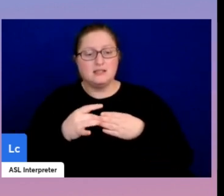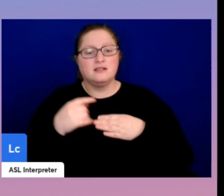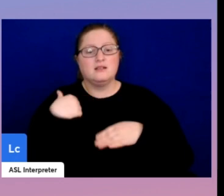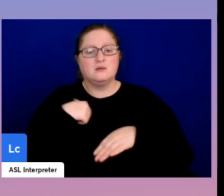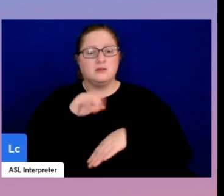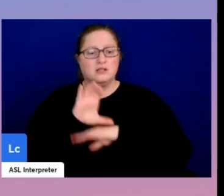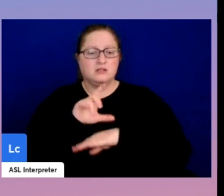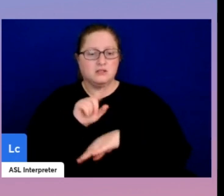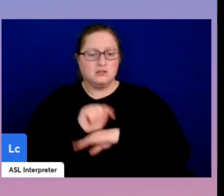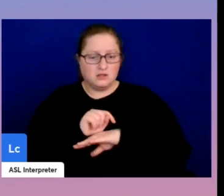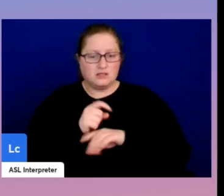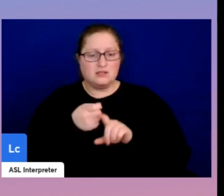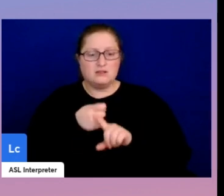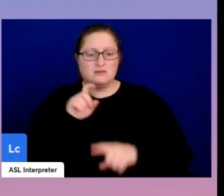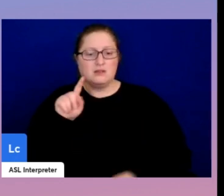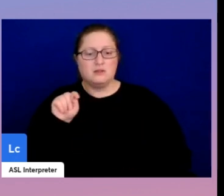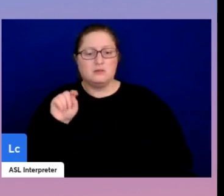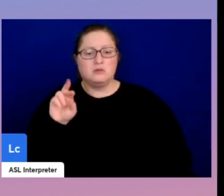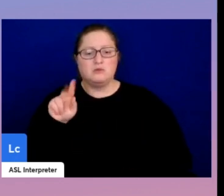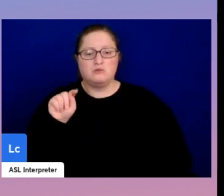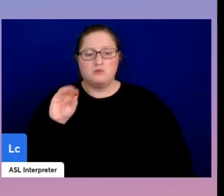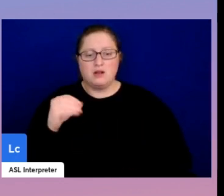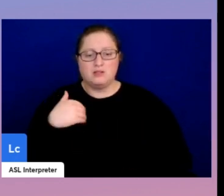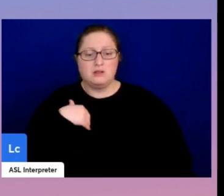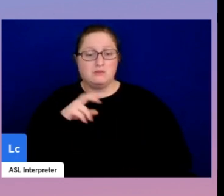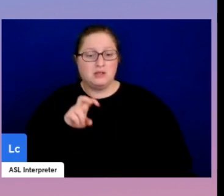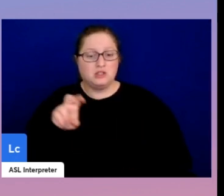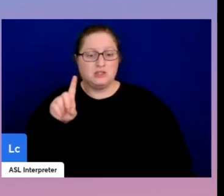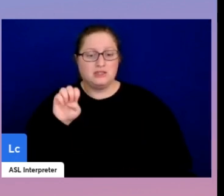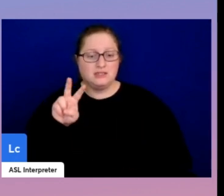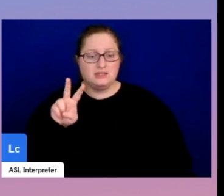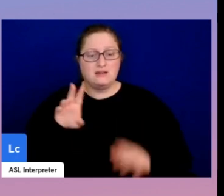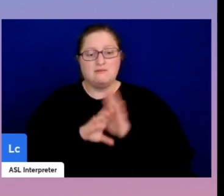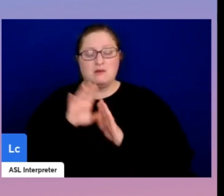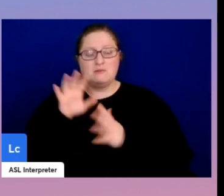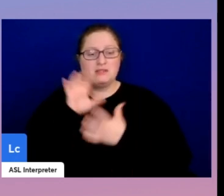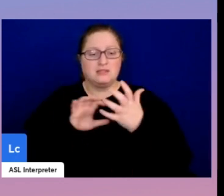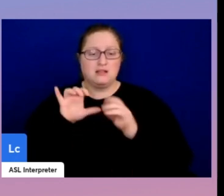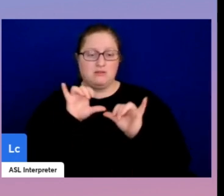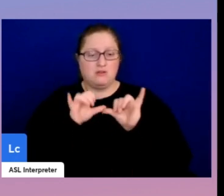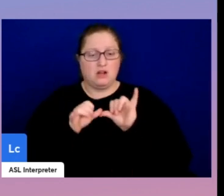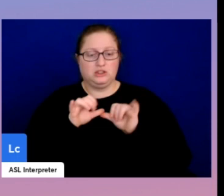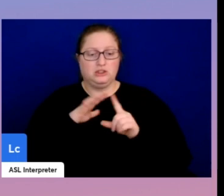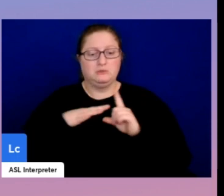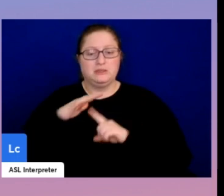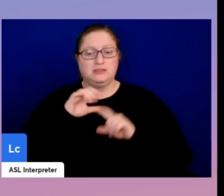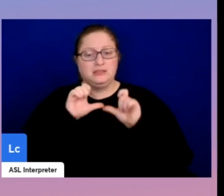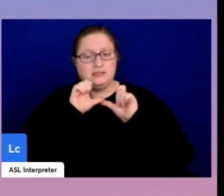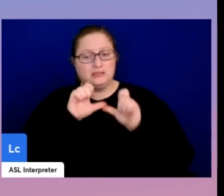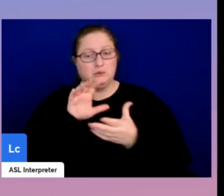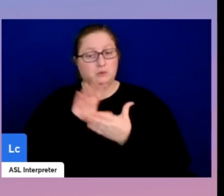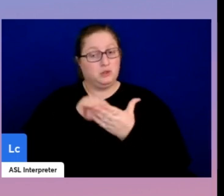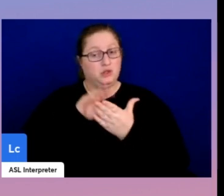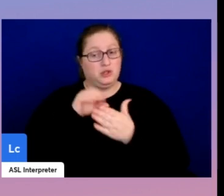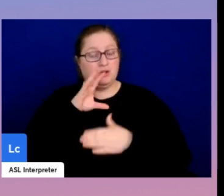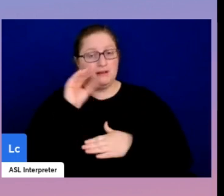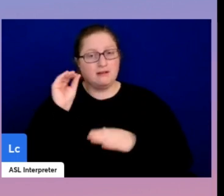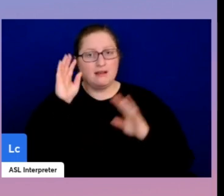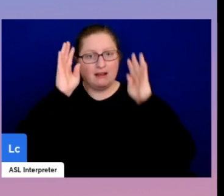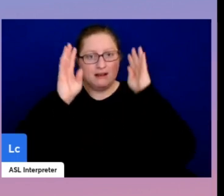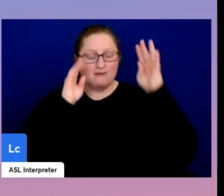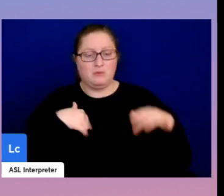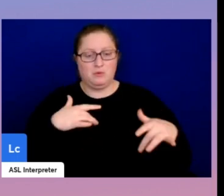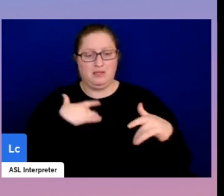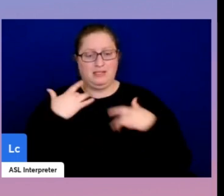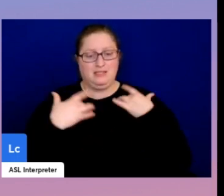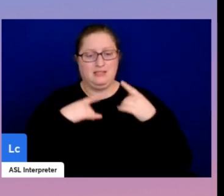Toronto. My journey in the DevOps and cloud architecture space has been one of the continuous learning and innovation. I'm excited to explore one